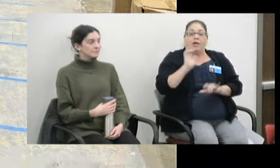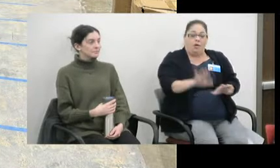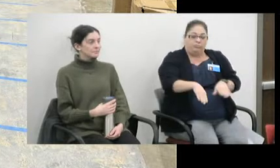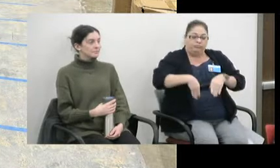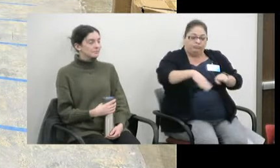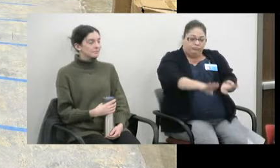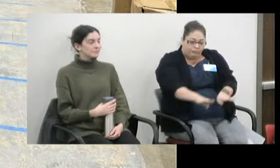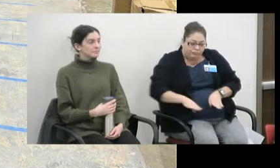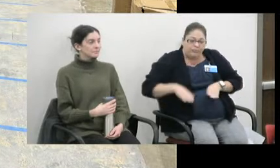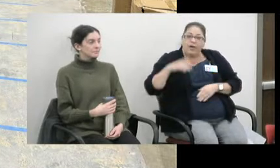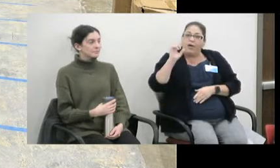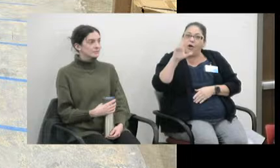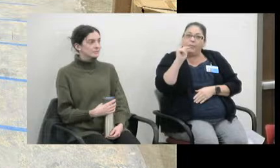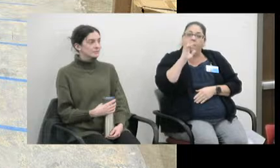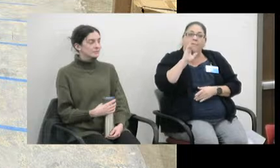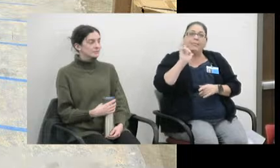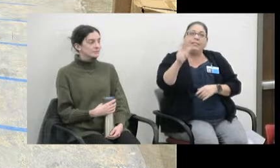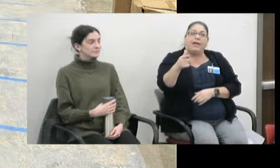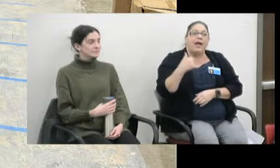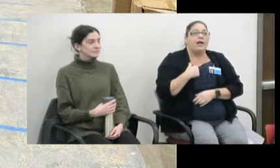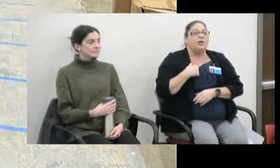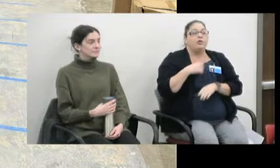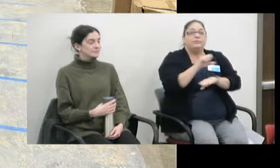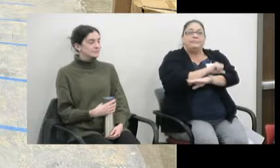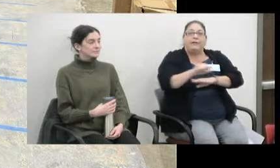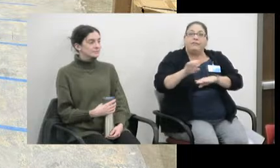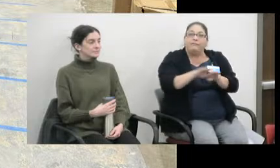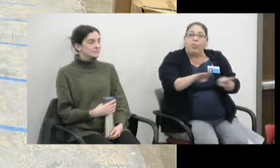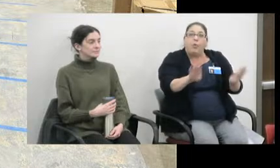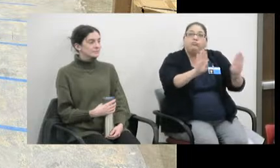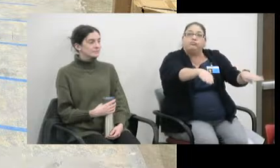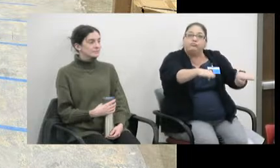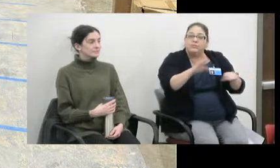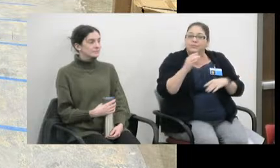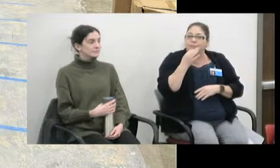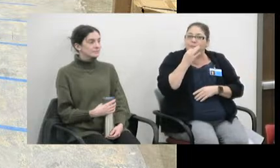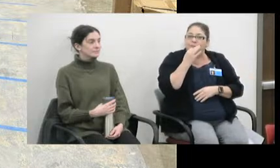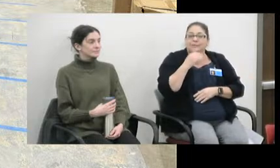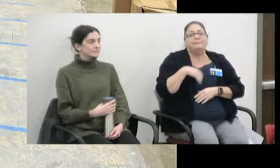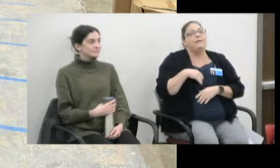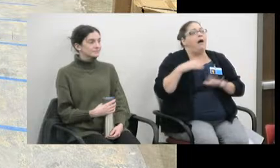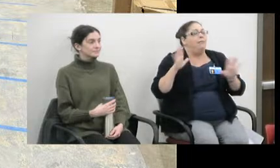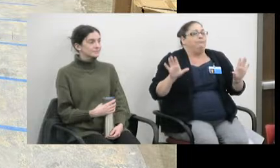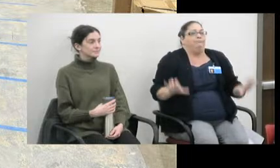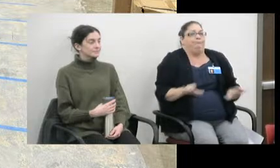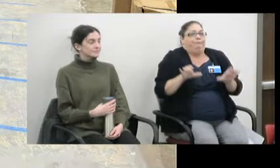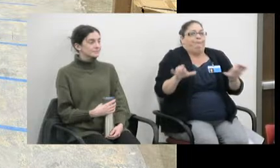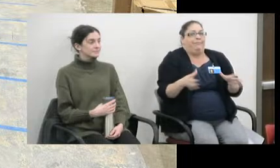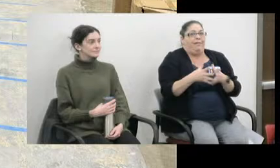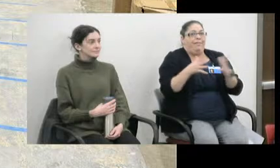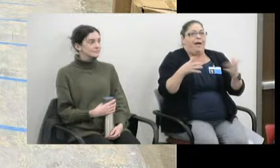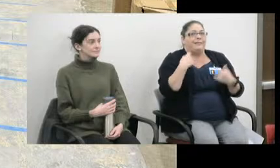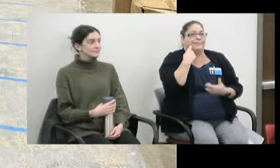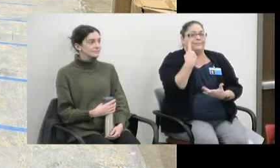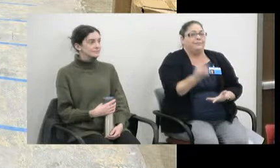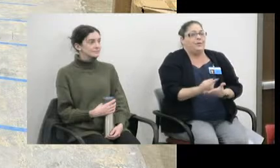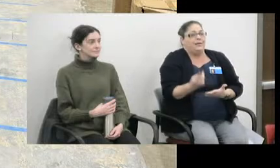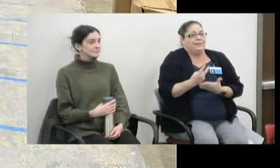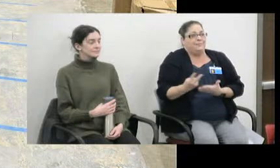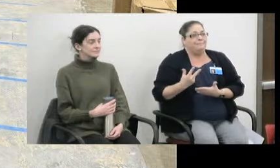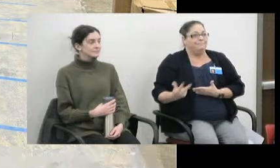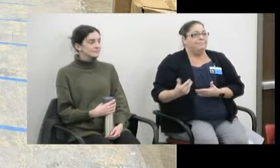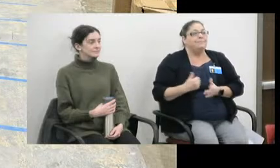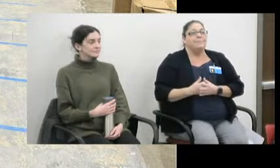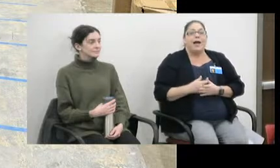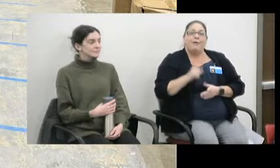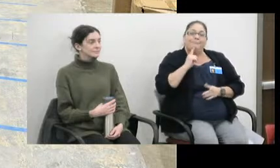fact. Stage floors going down. So a lot of activity going on the last couple of weeks. But we're